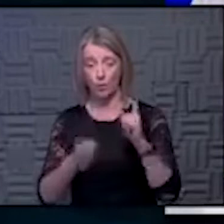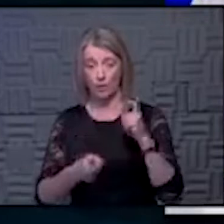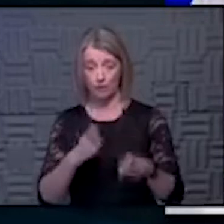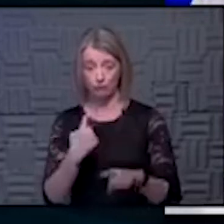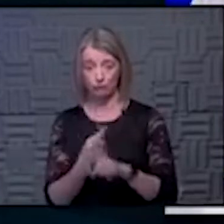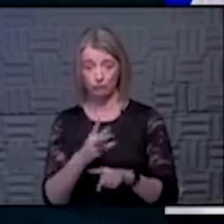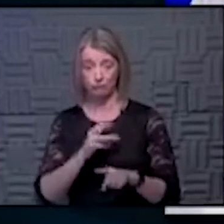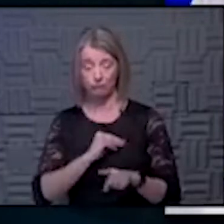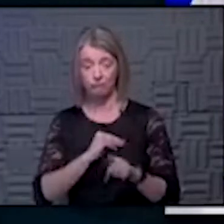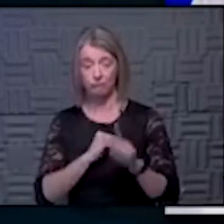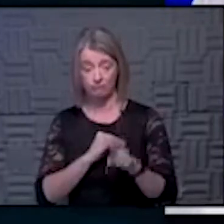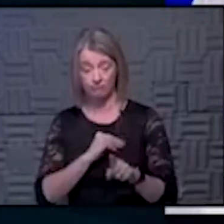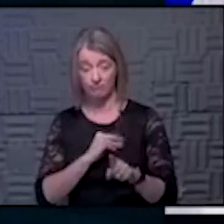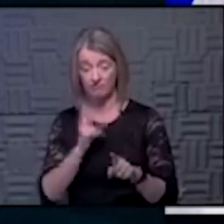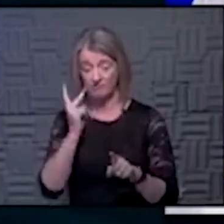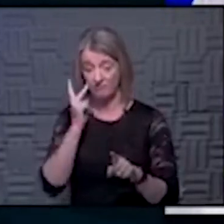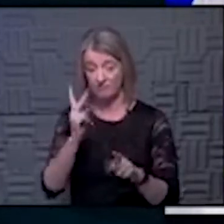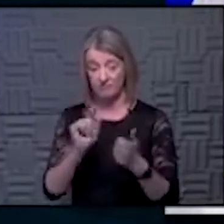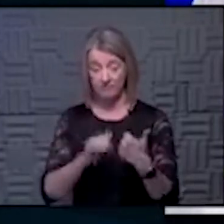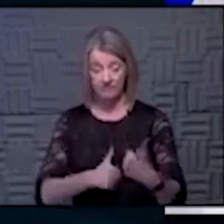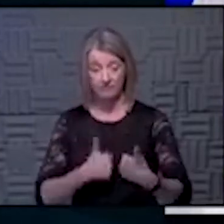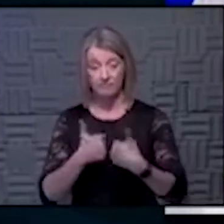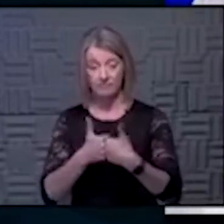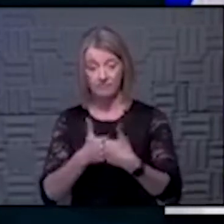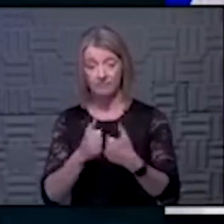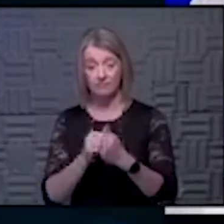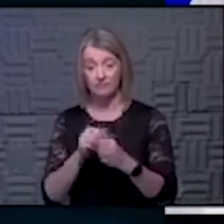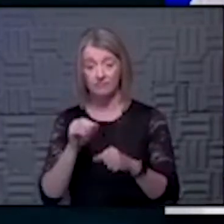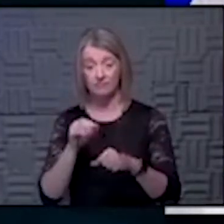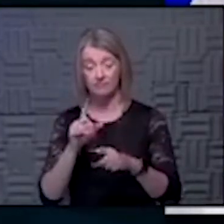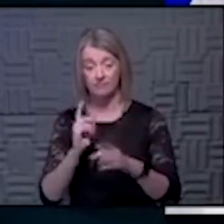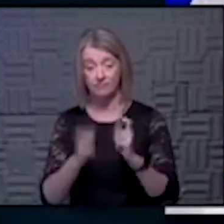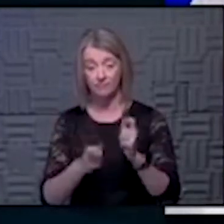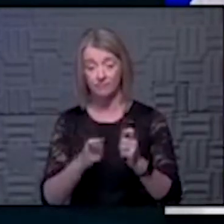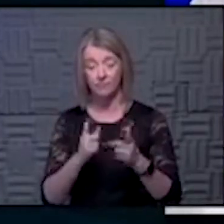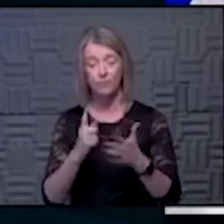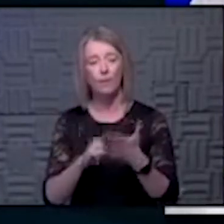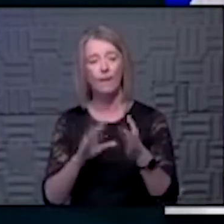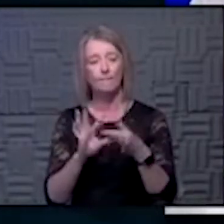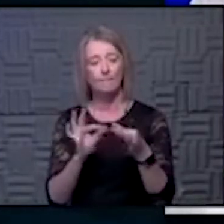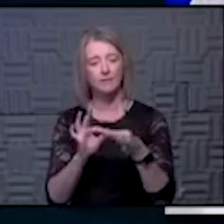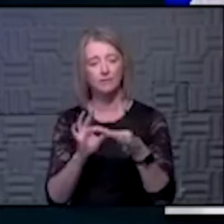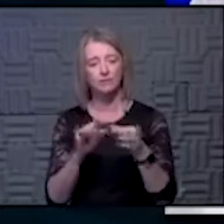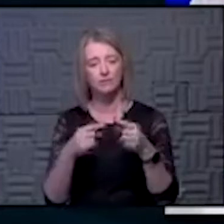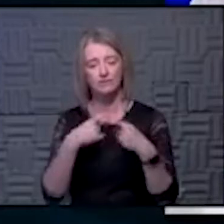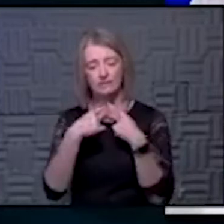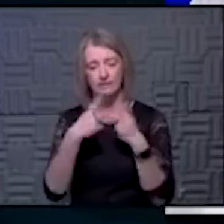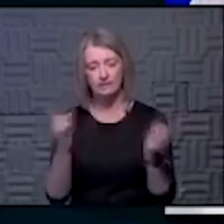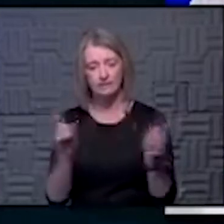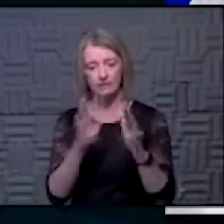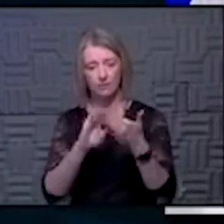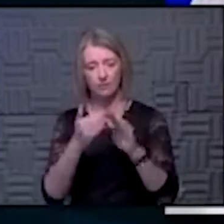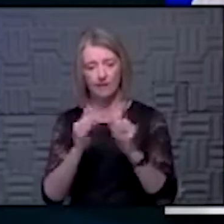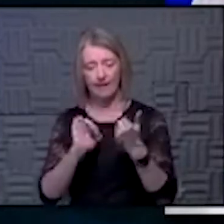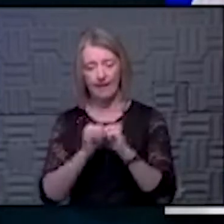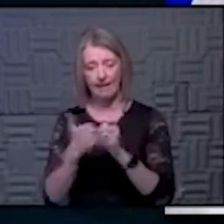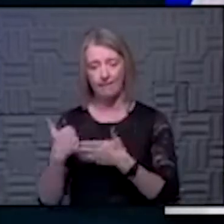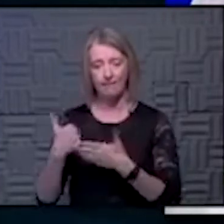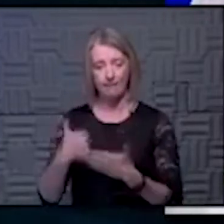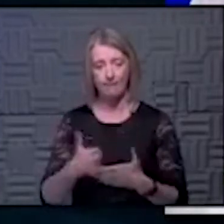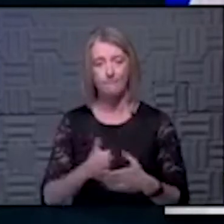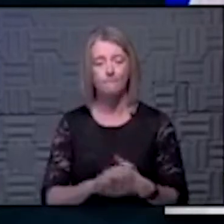of donations. Are you seeing a challenge? And if so, what message would you send to those out there who might be asking, how can they